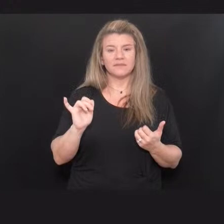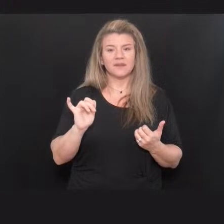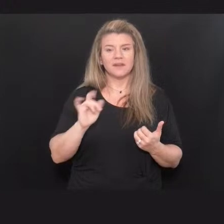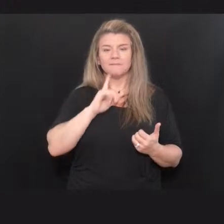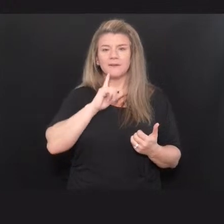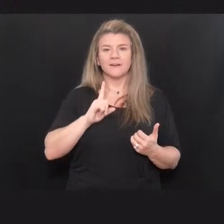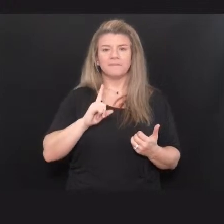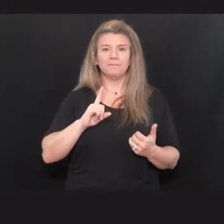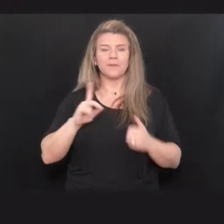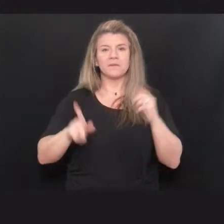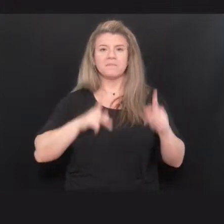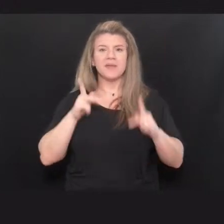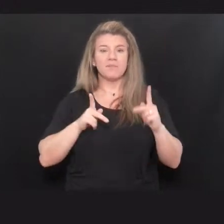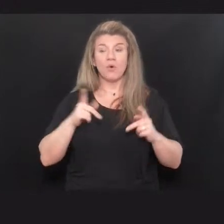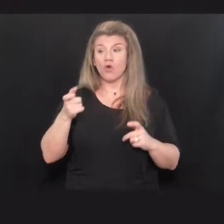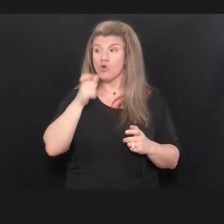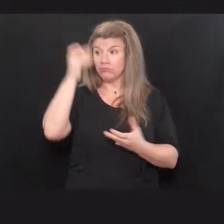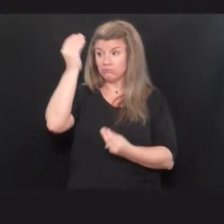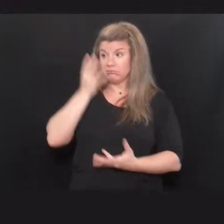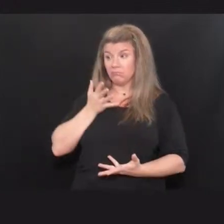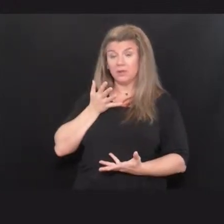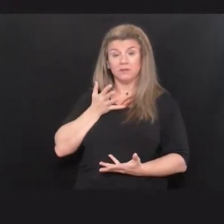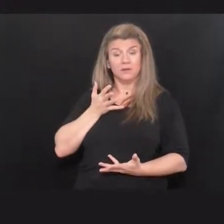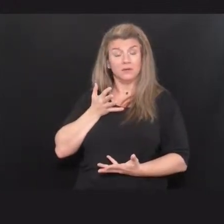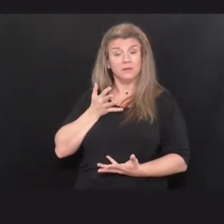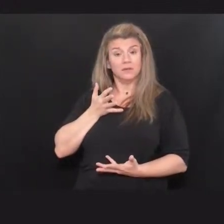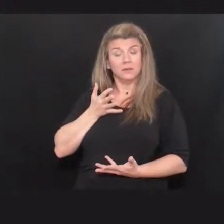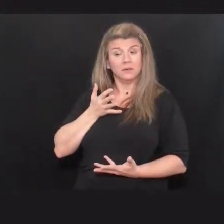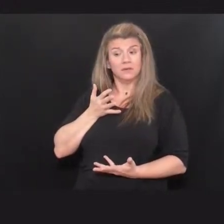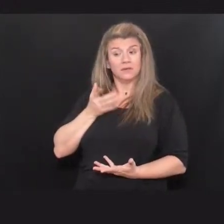of people that are talking with me that slowly but slowly,